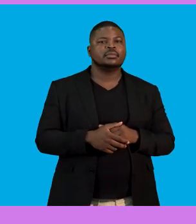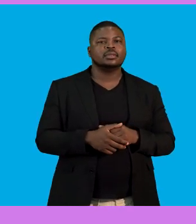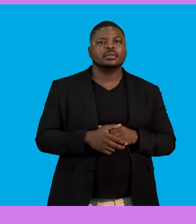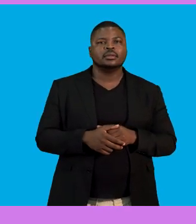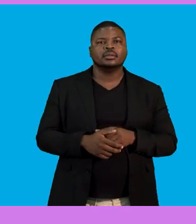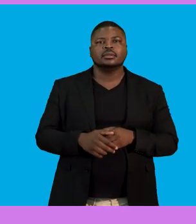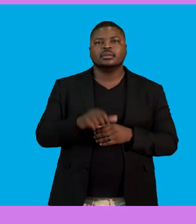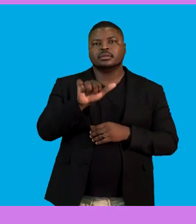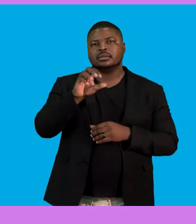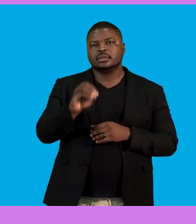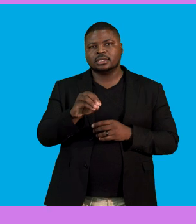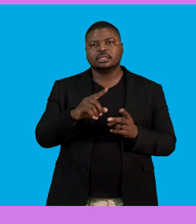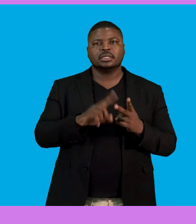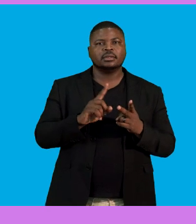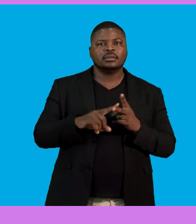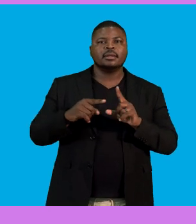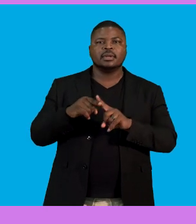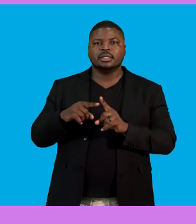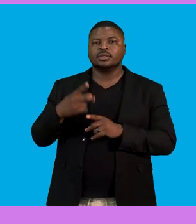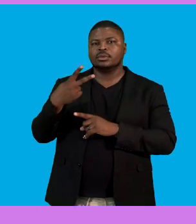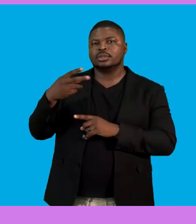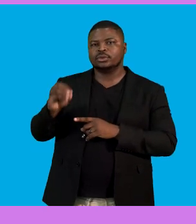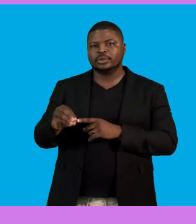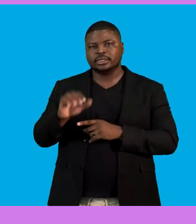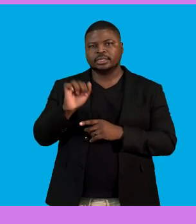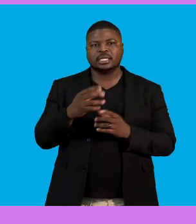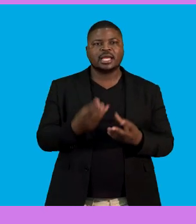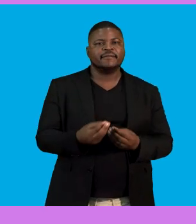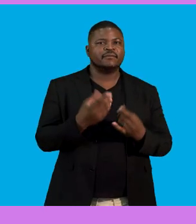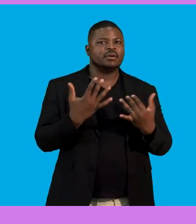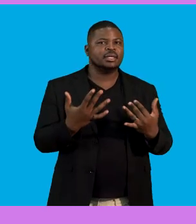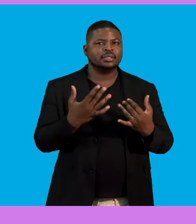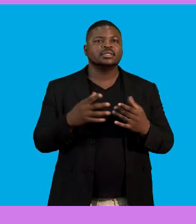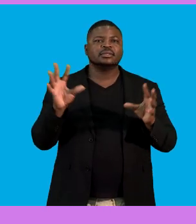us 180. So we've got 180 learners in this